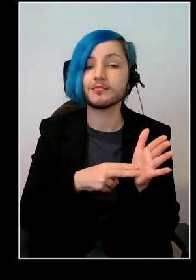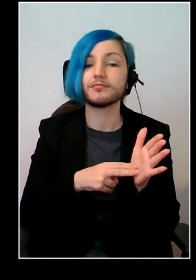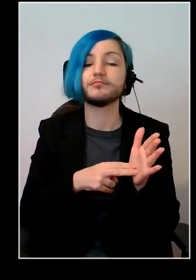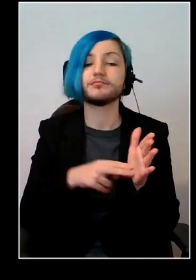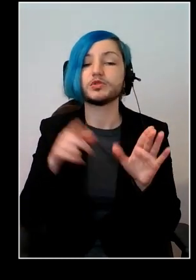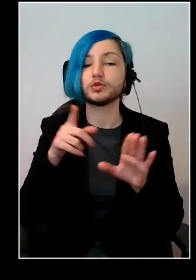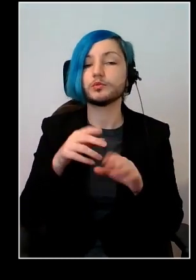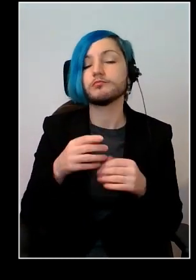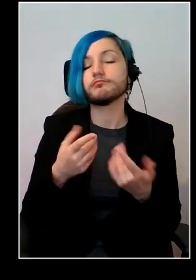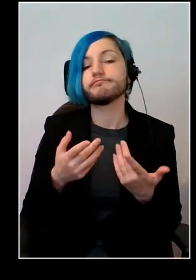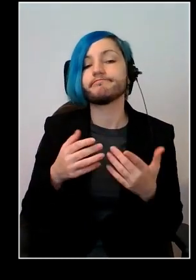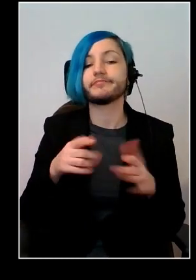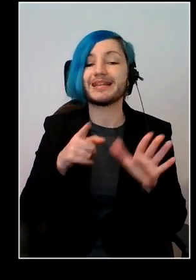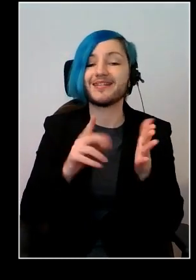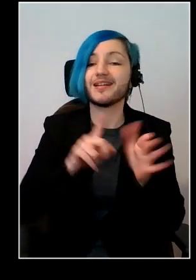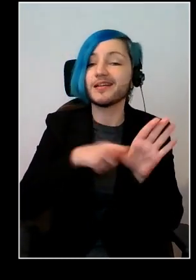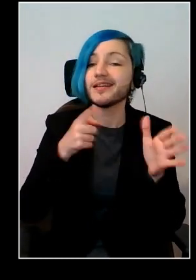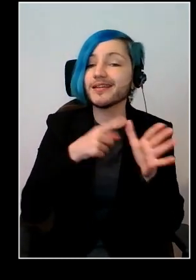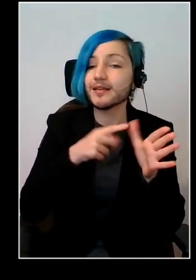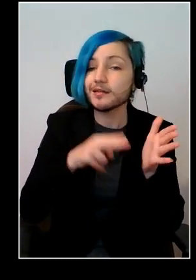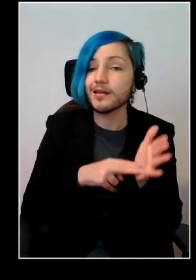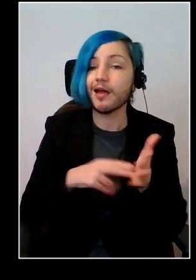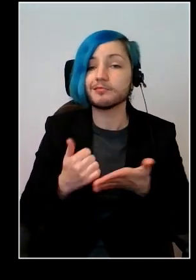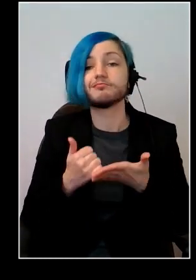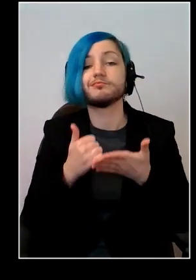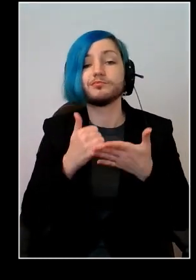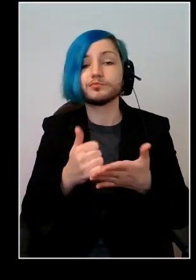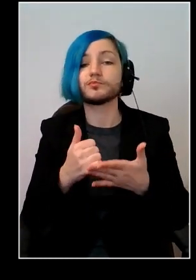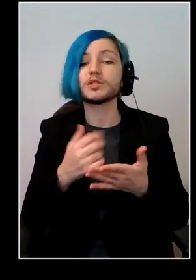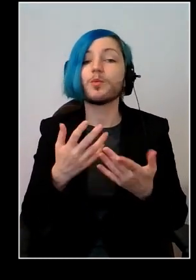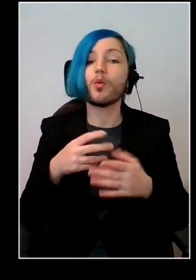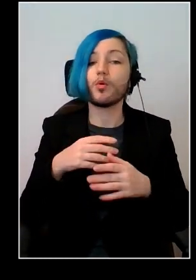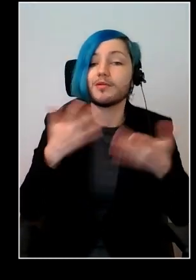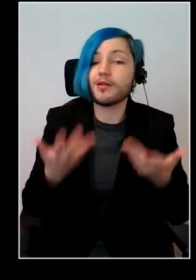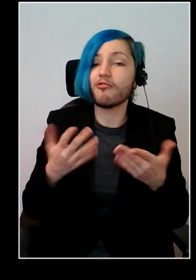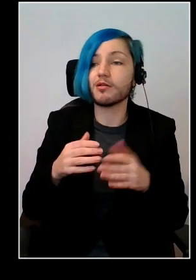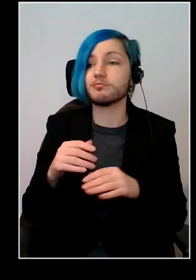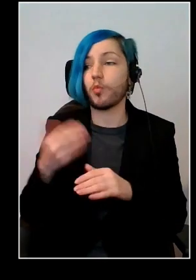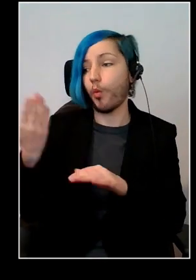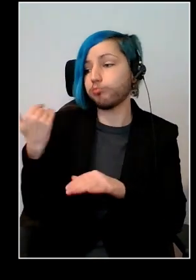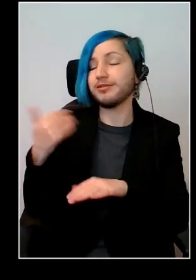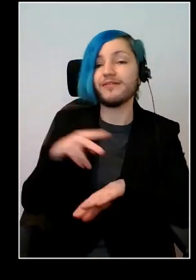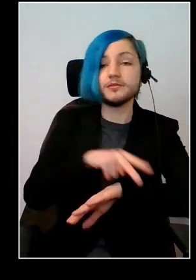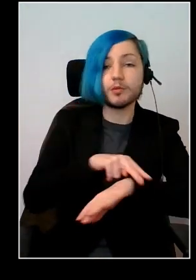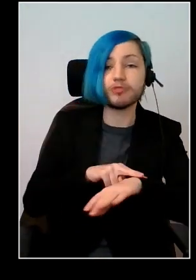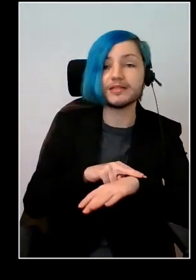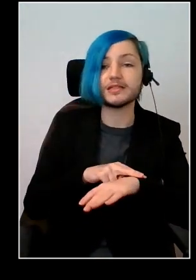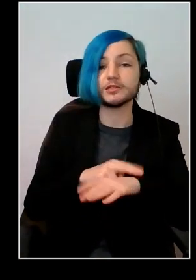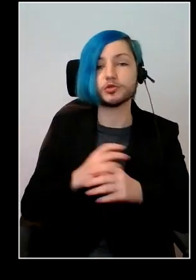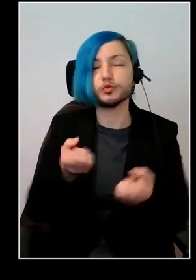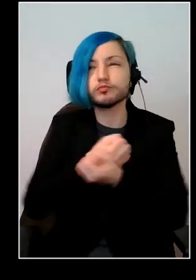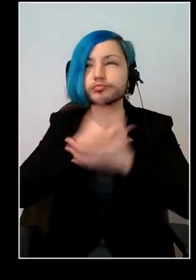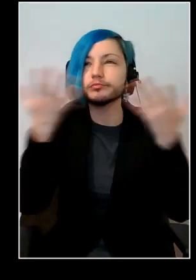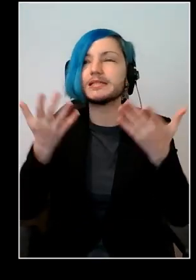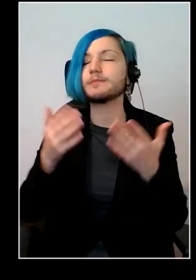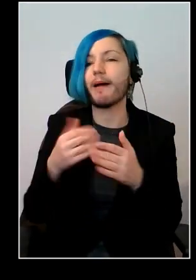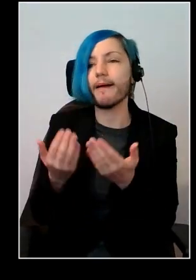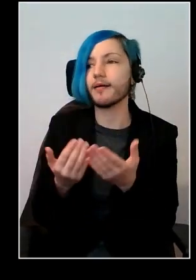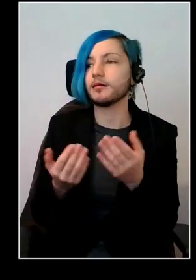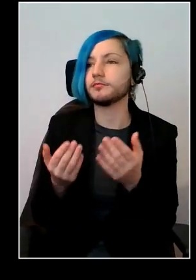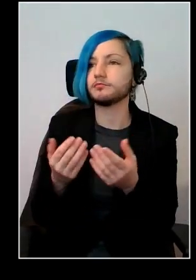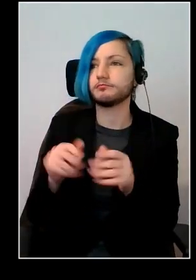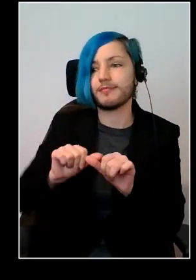former apprentices who volunteer their time to inspire and inform the apprentices of tomorrow by talking about their own experiences and their own